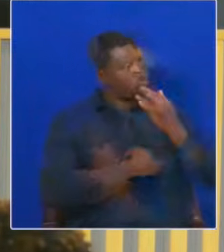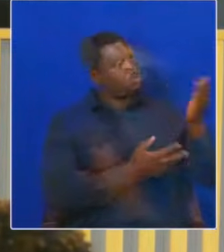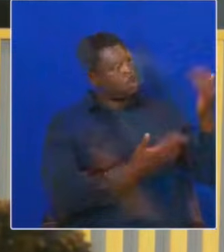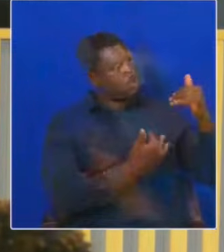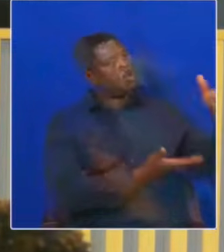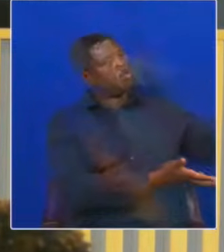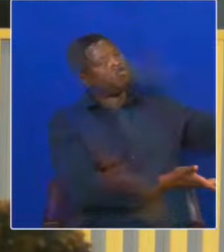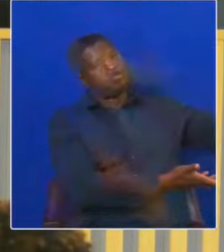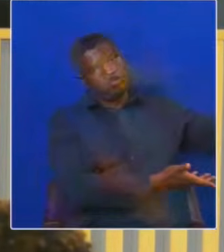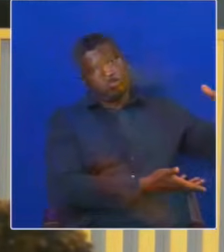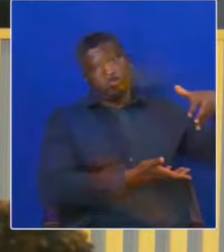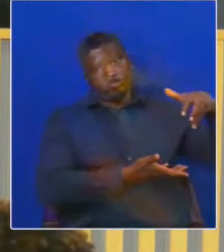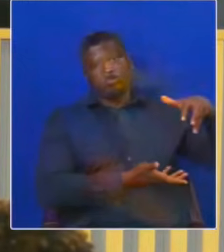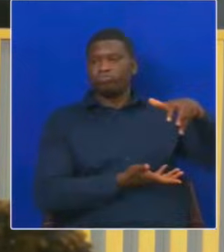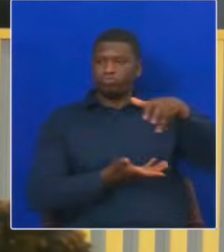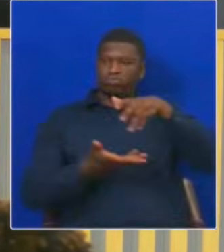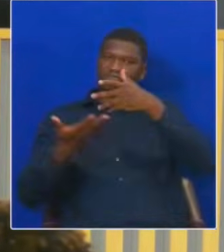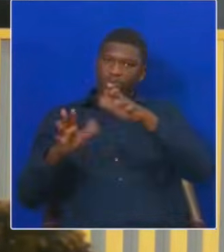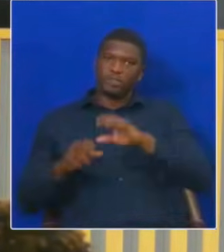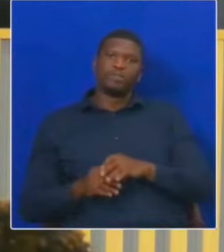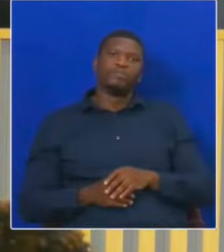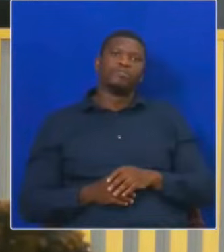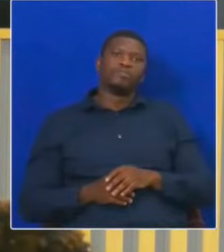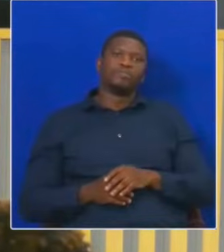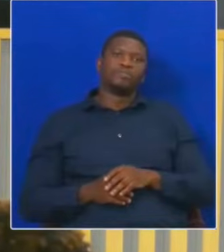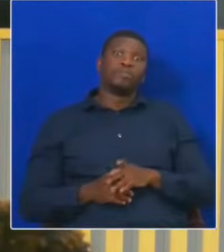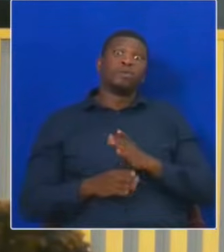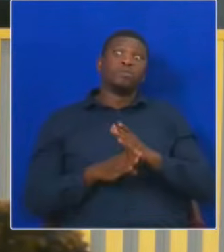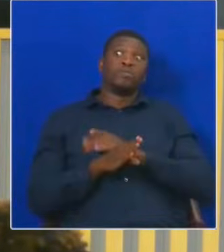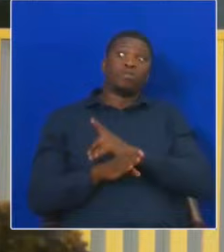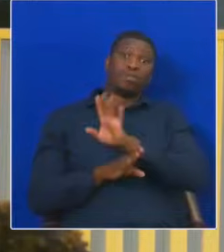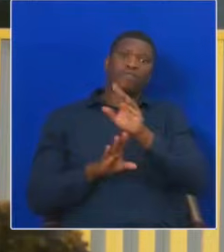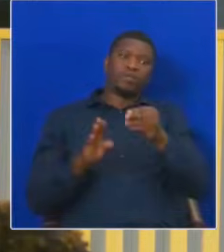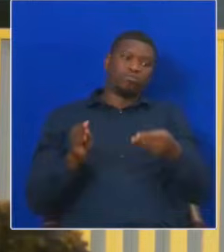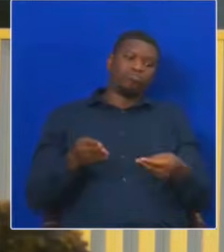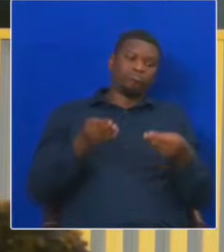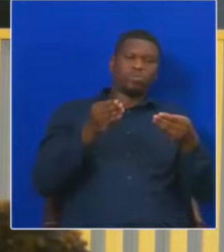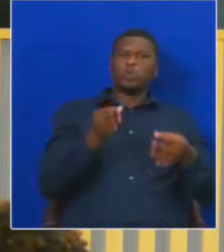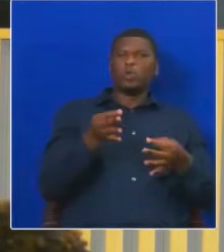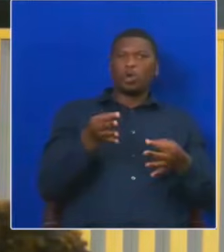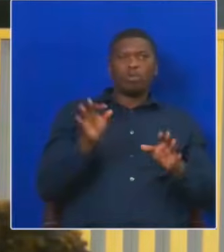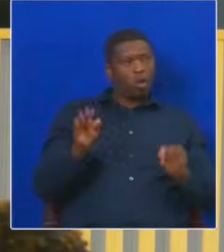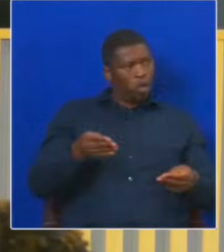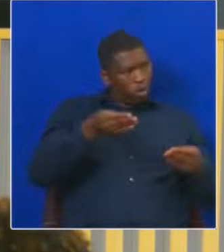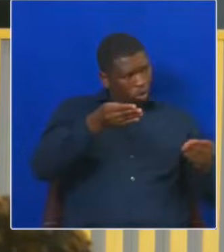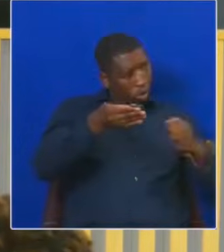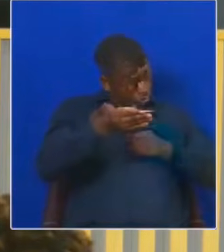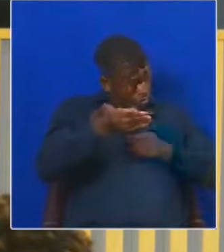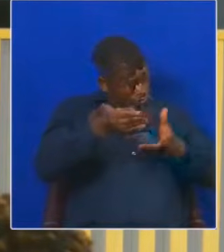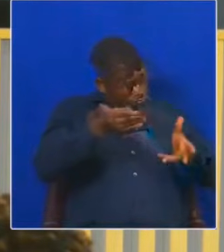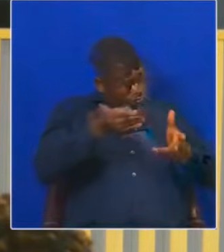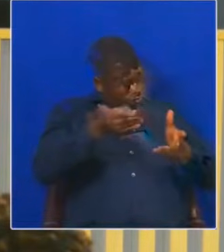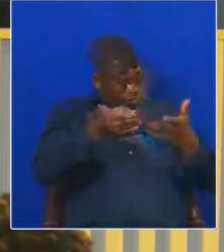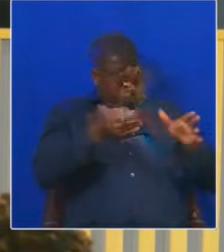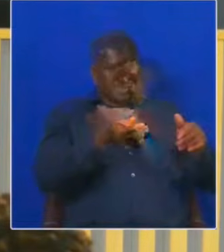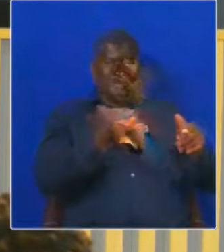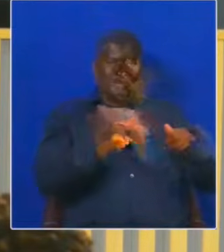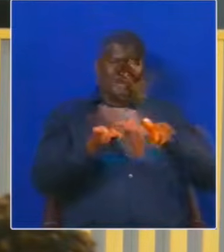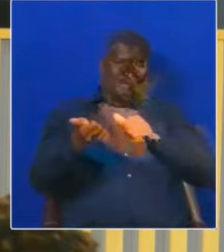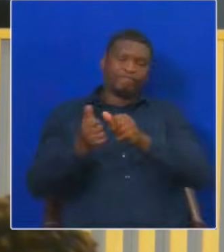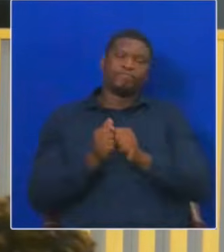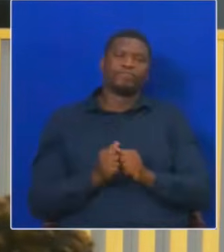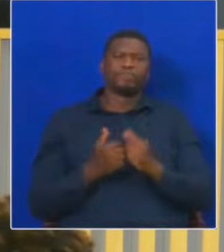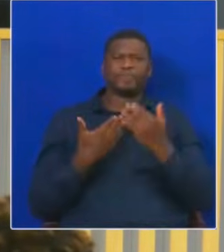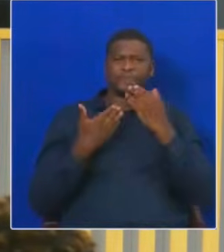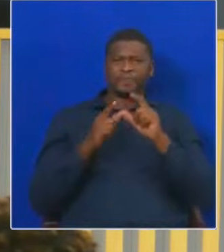producing the required documents. Thank you, Commissioners. When firearms